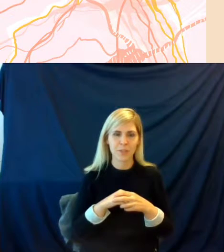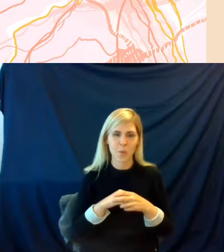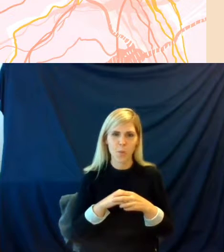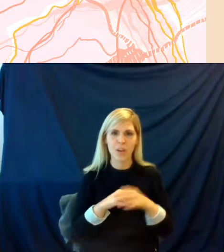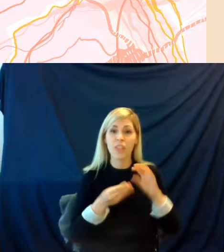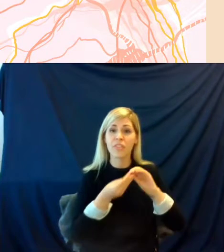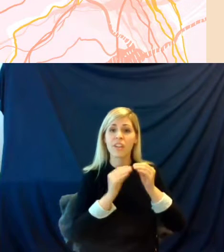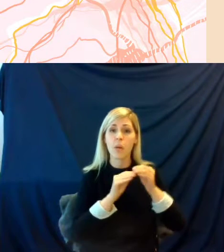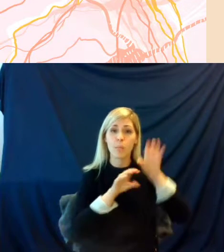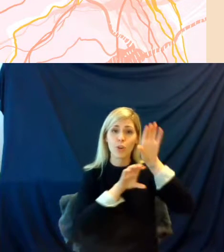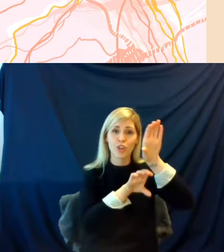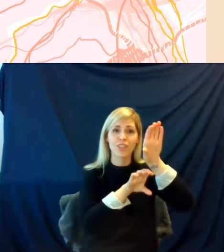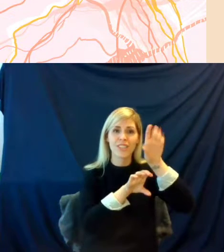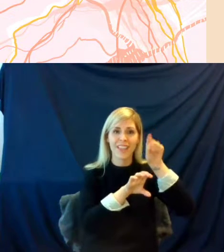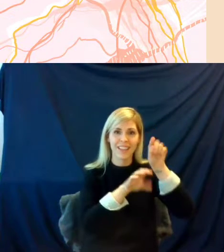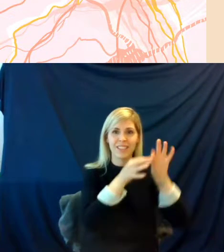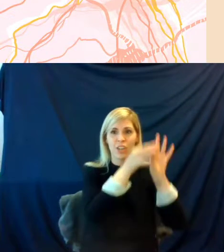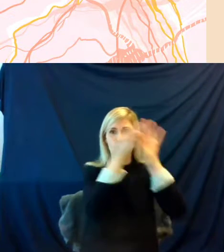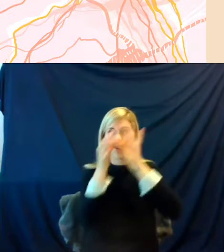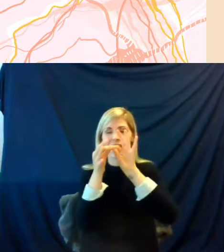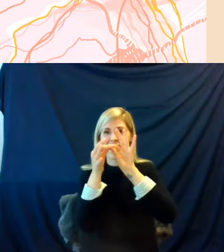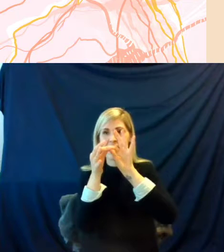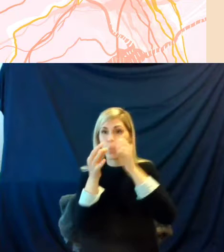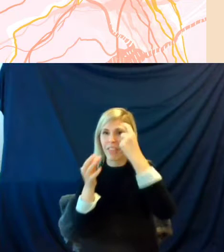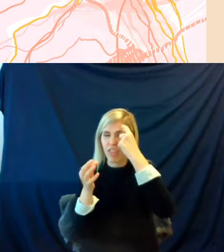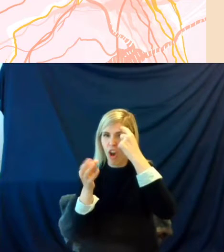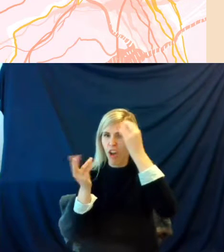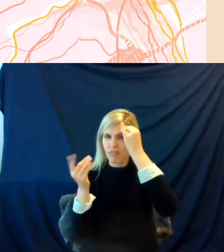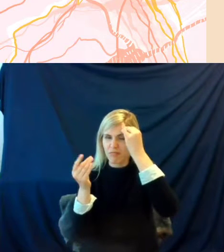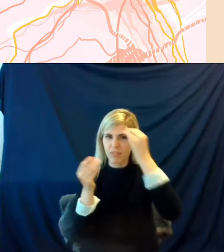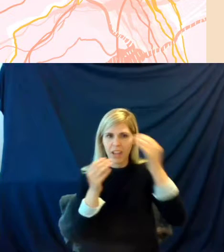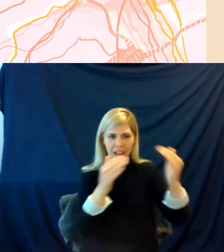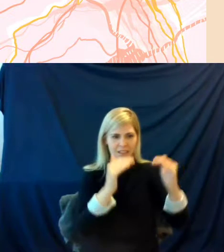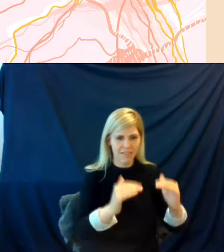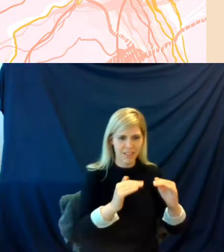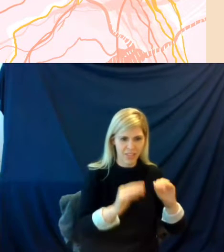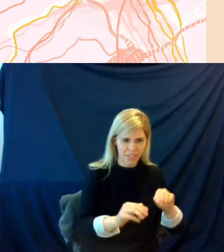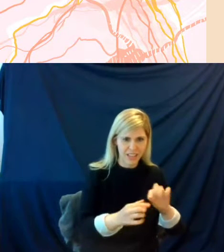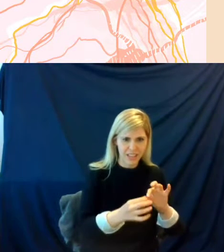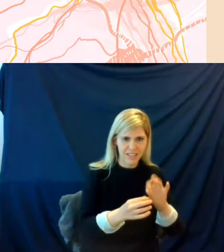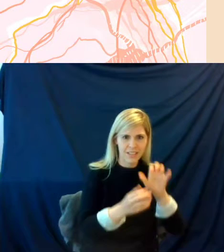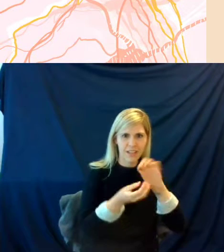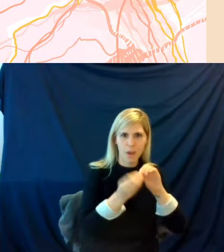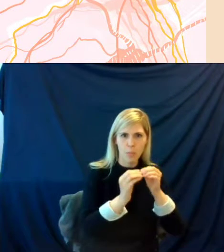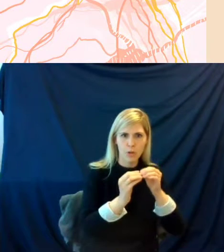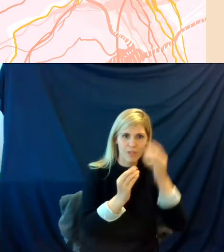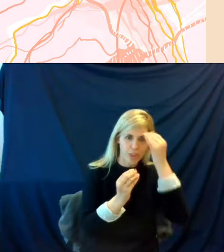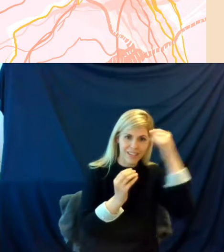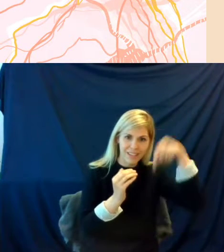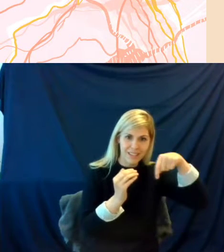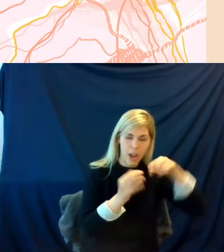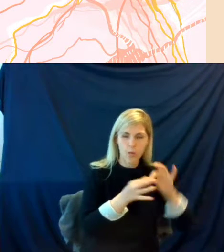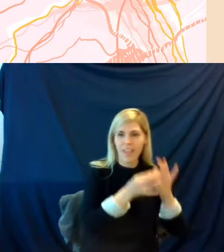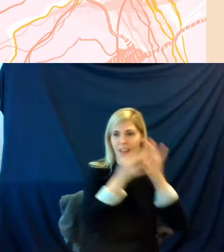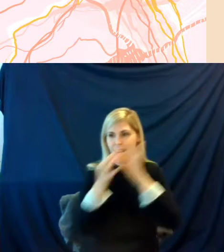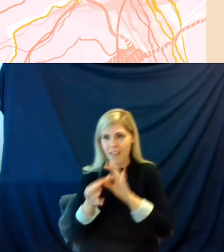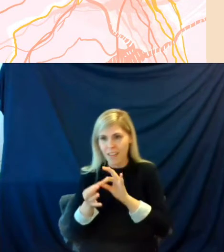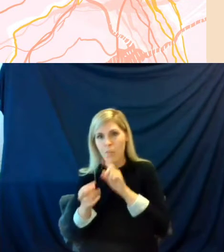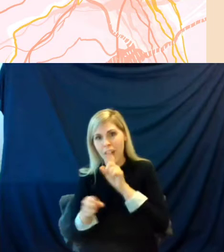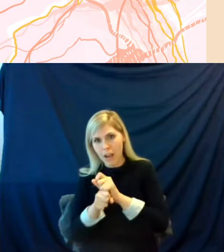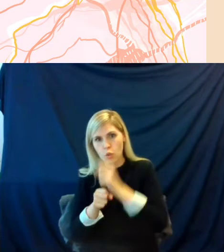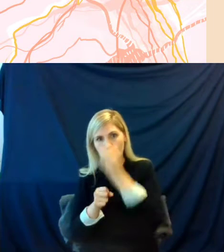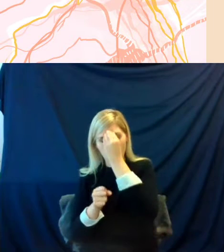up, with thinking down, with thinking up, and these numbers, which are thinking down,